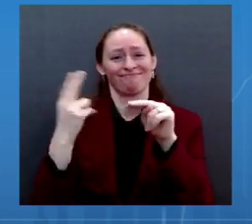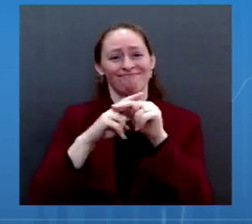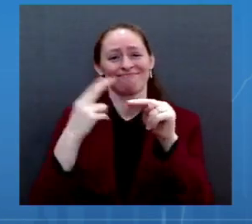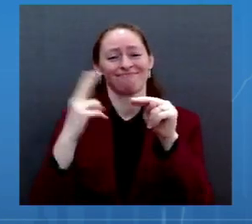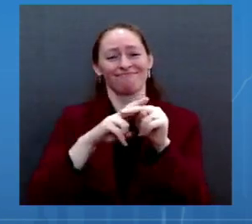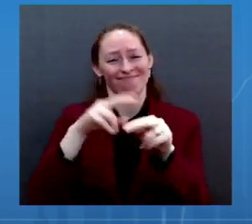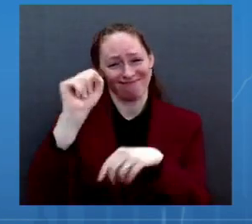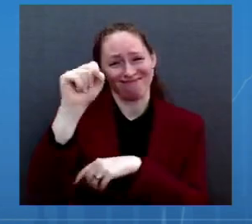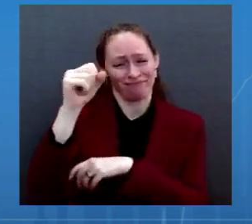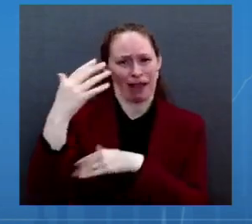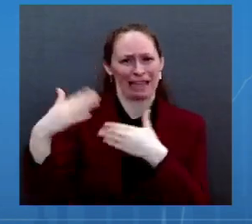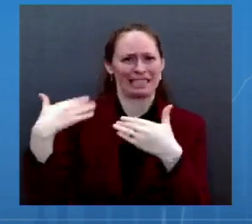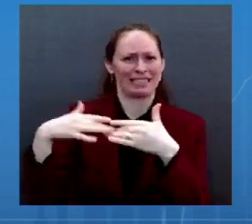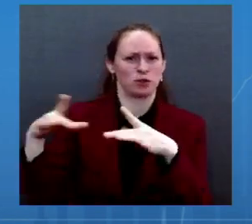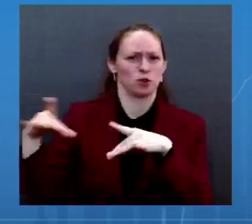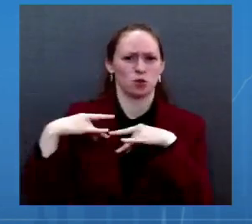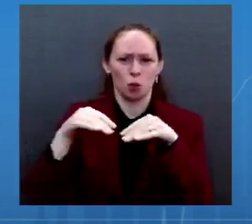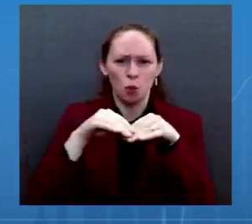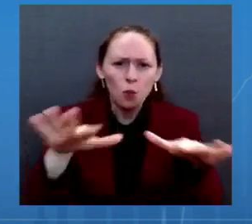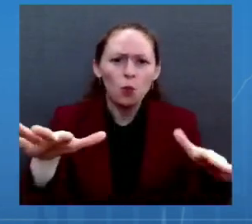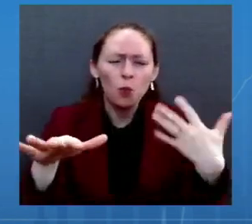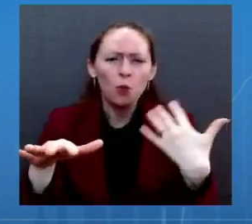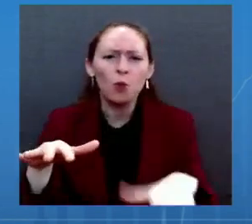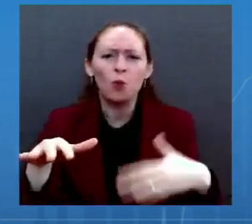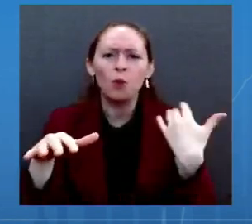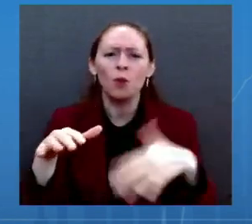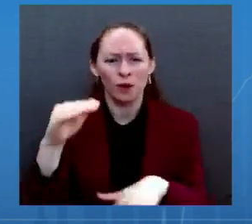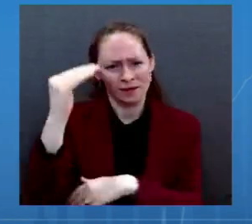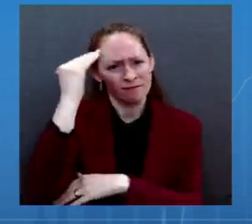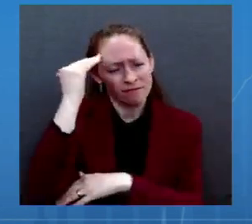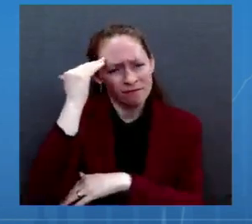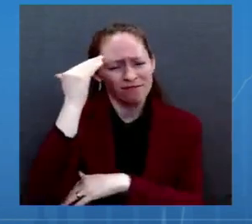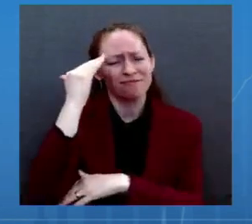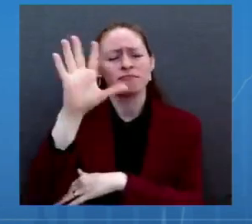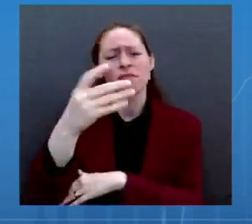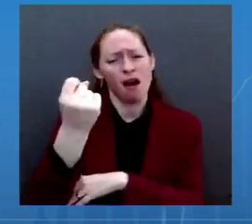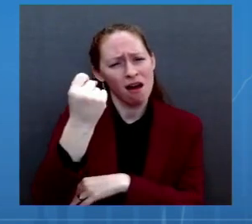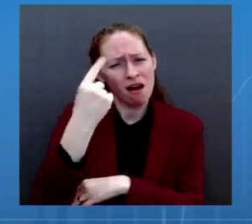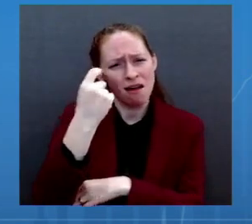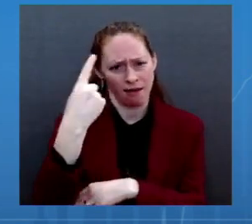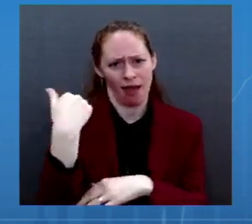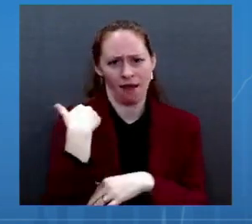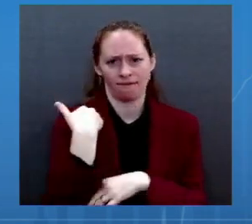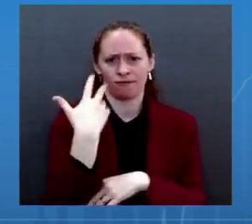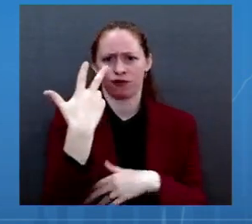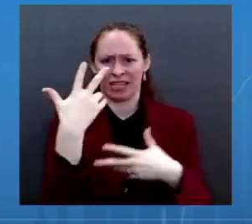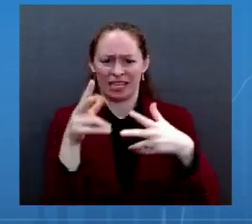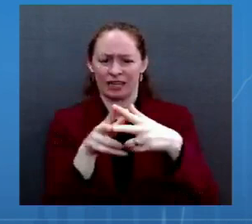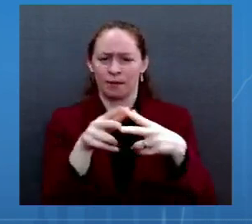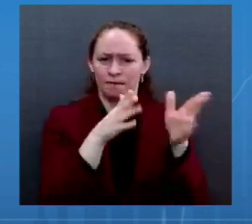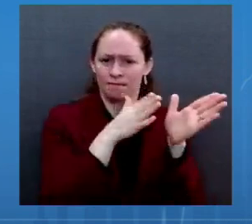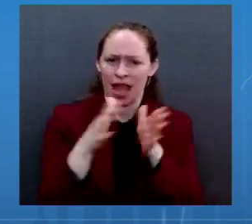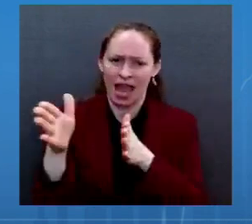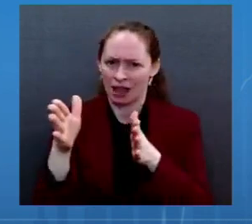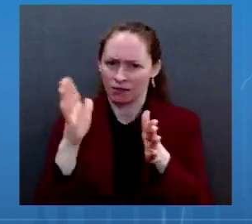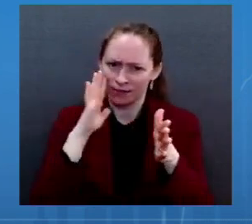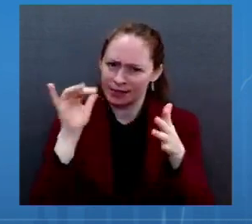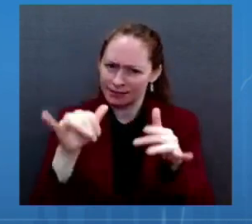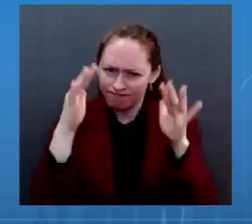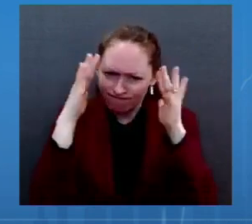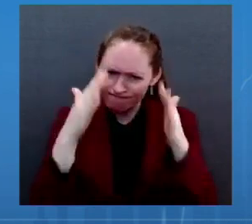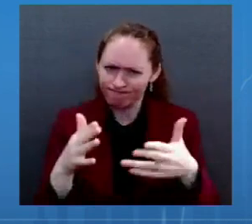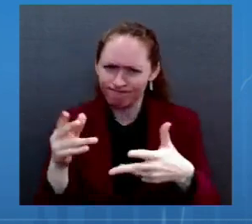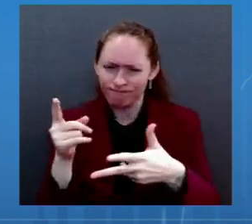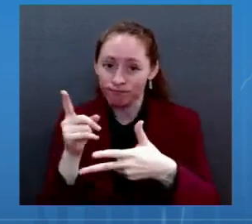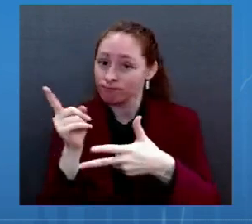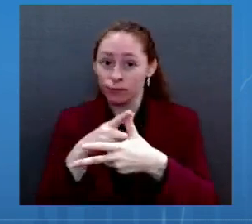First, we have the tools to keep ourselves, our loved ones, and our communities safe. And importantly, we have the tools we need to